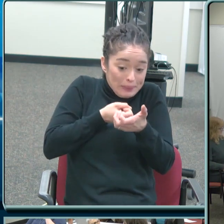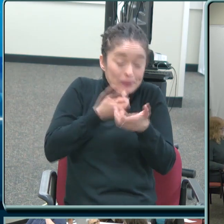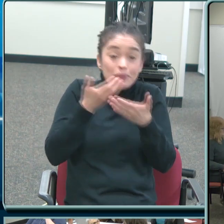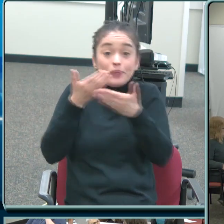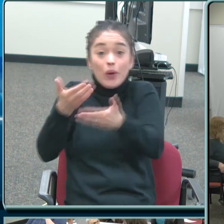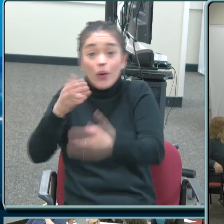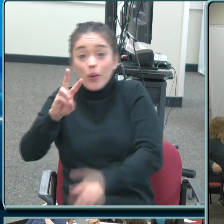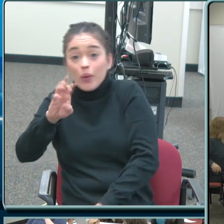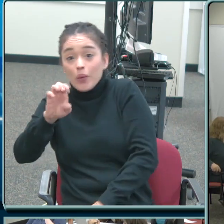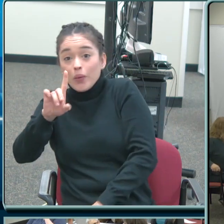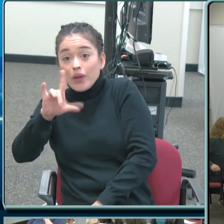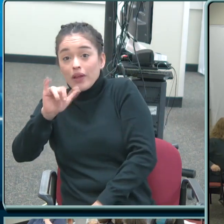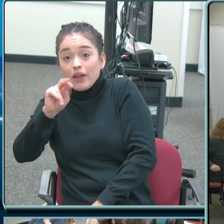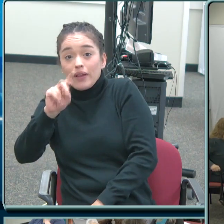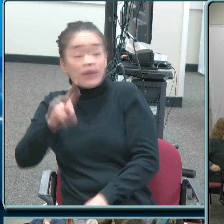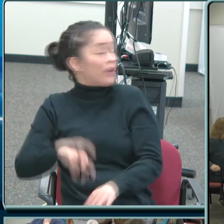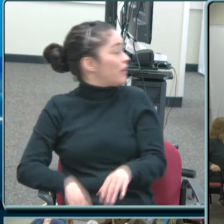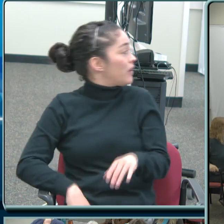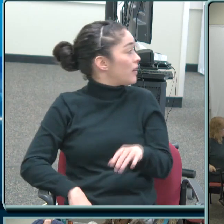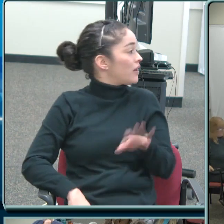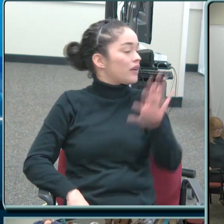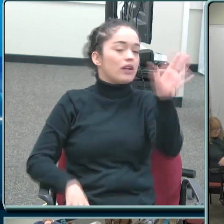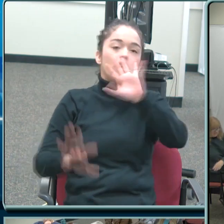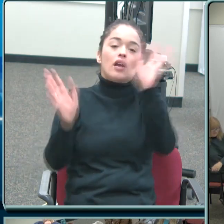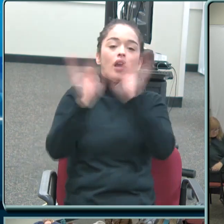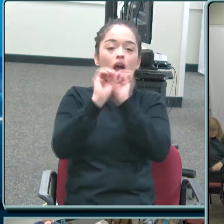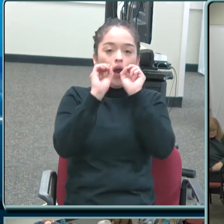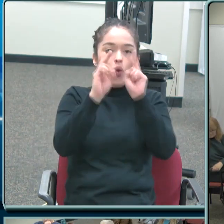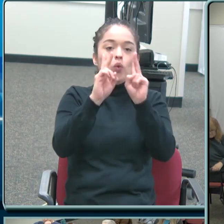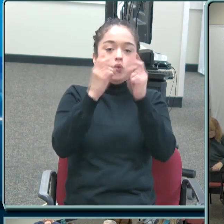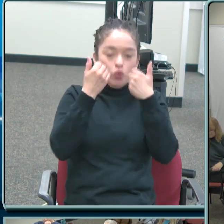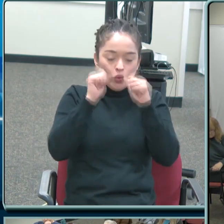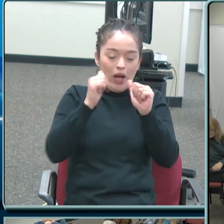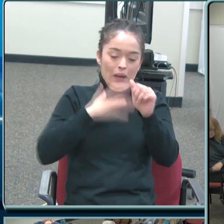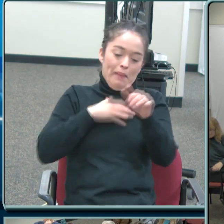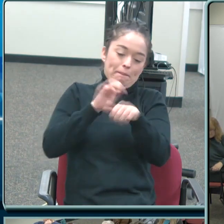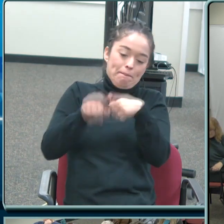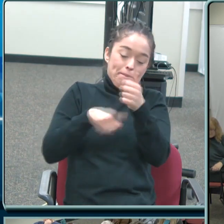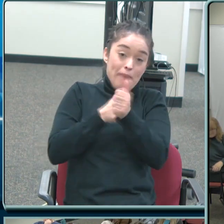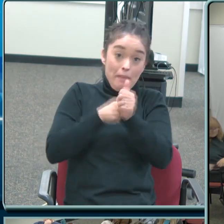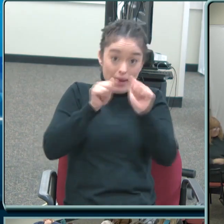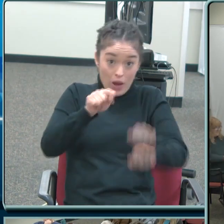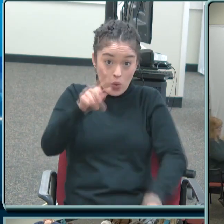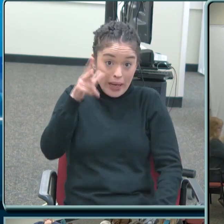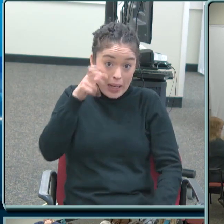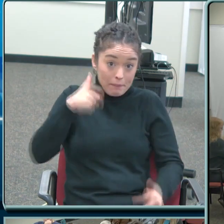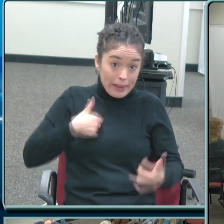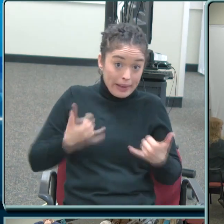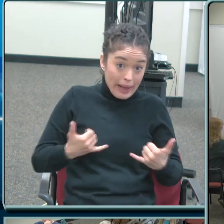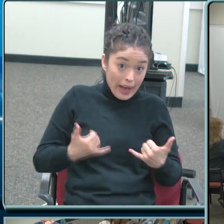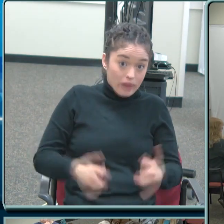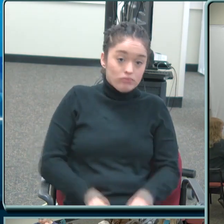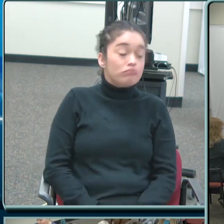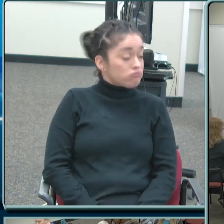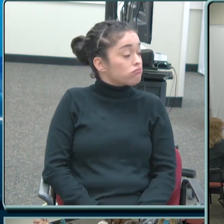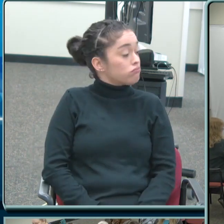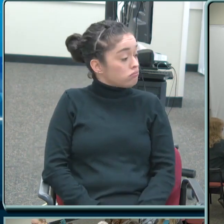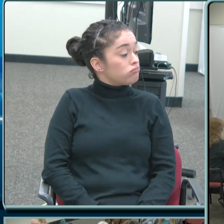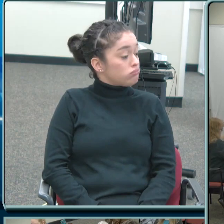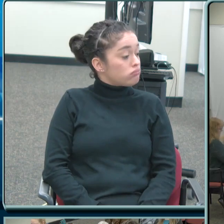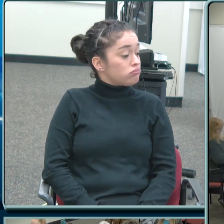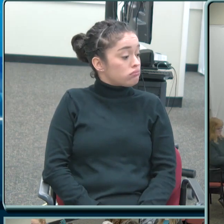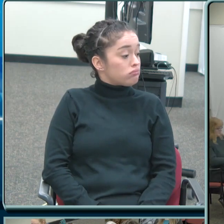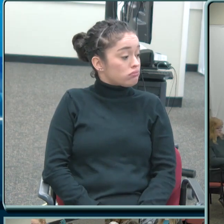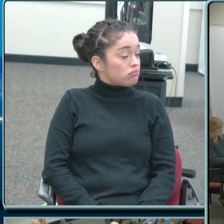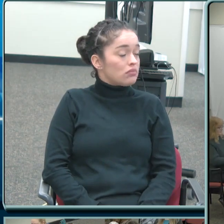Whelan? Okay, let's try this as a backup. Can you hear me now? We can. Board of Health